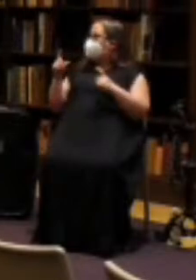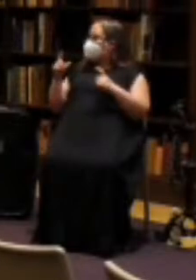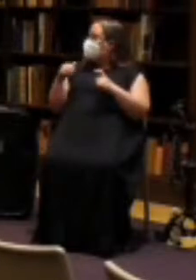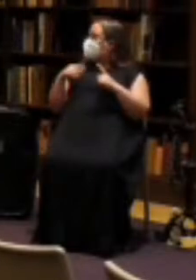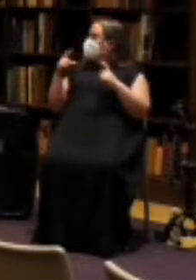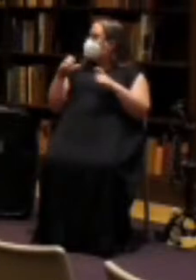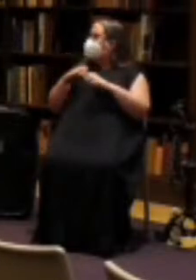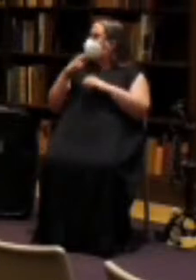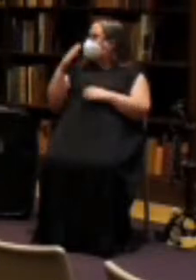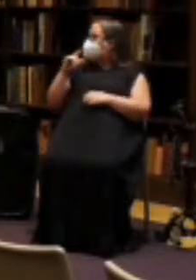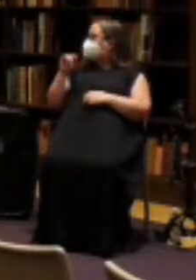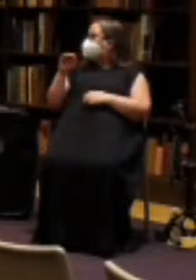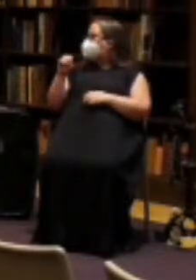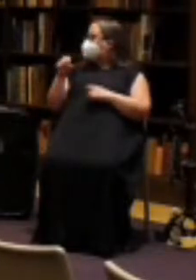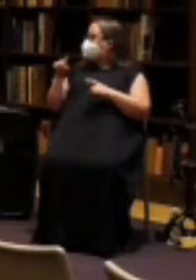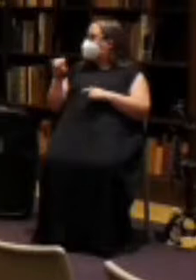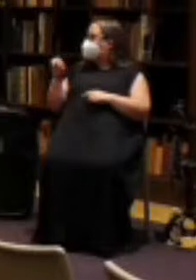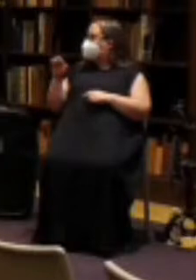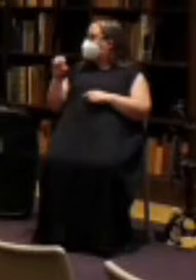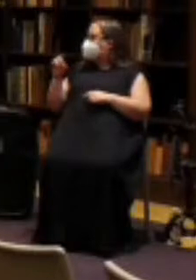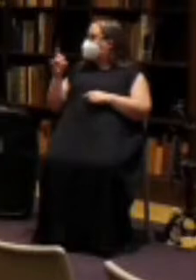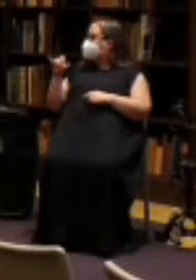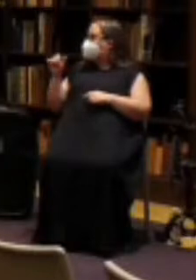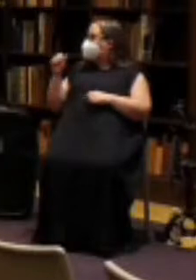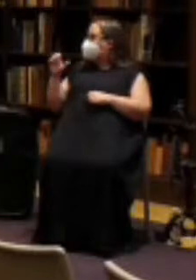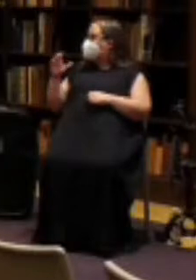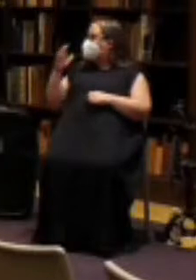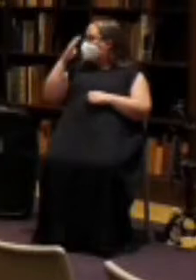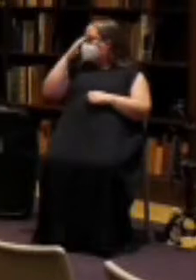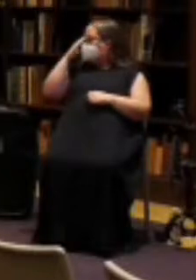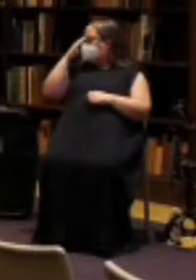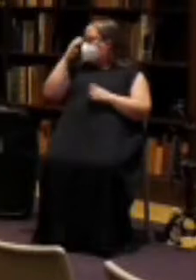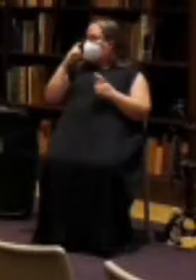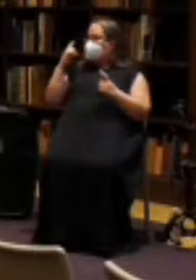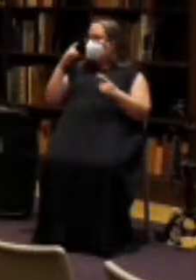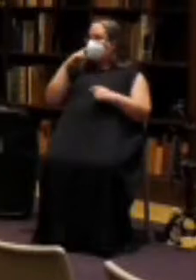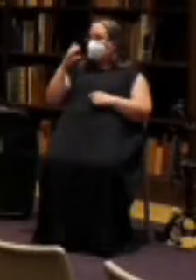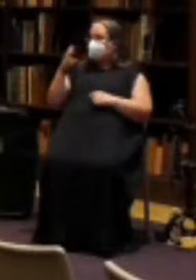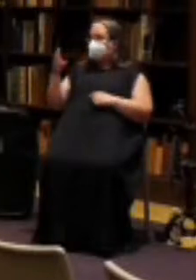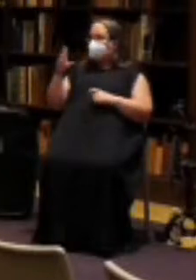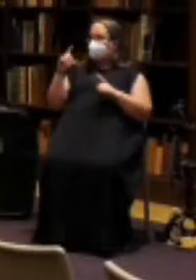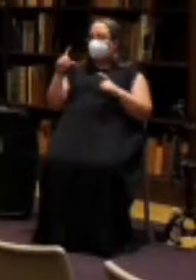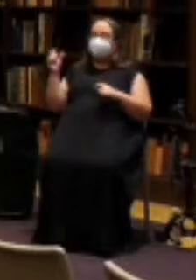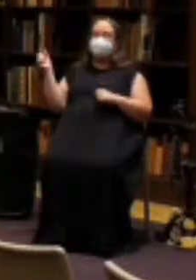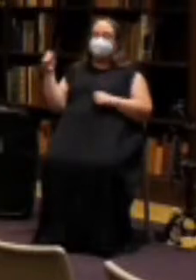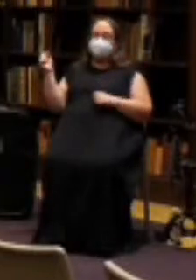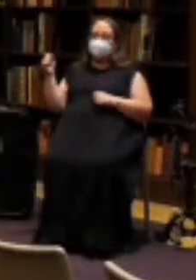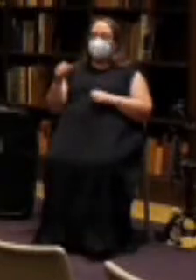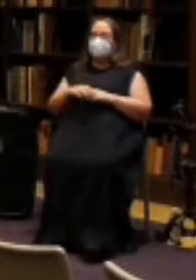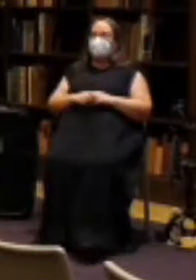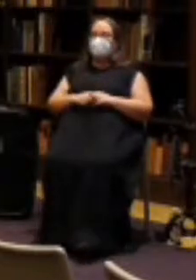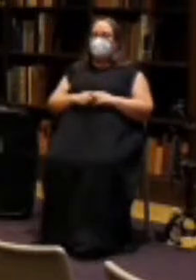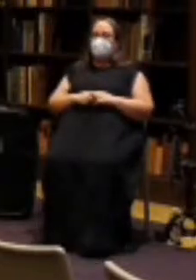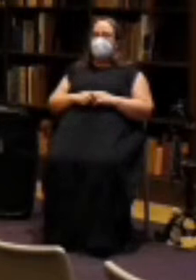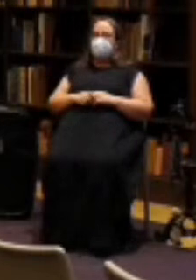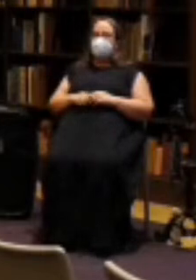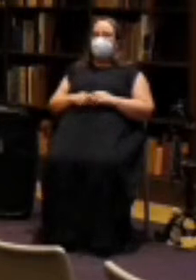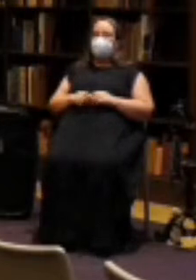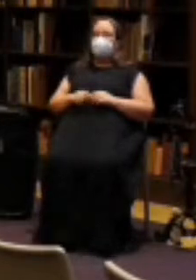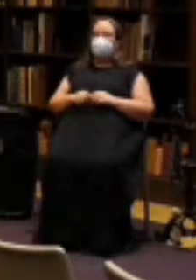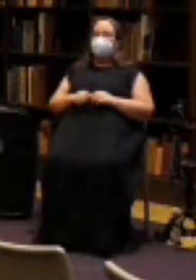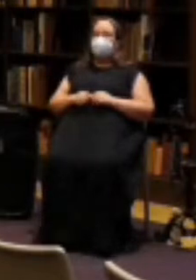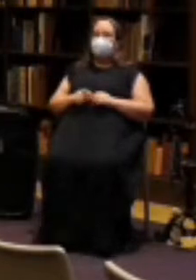on the cover of Time, very uprising for more portraits. Yeah, absolutely. So one of the things that I